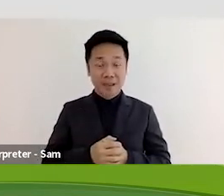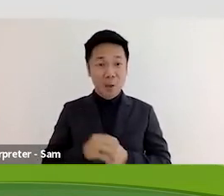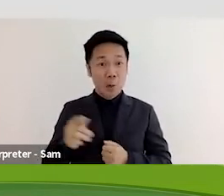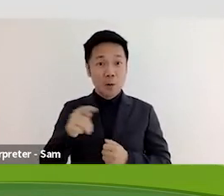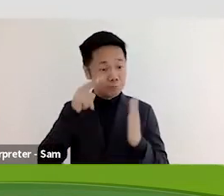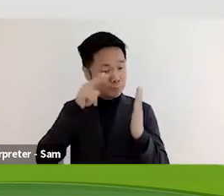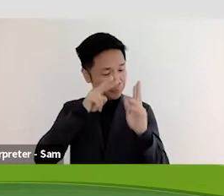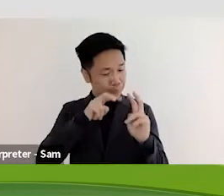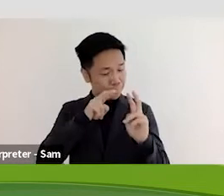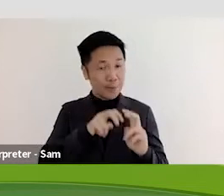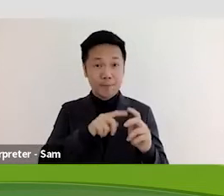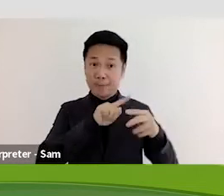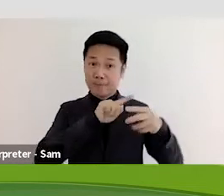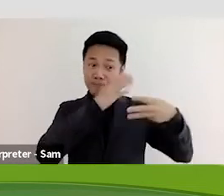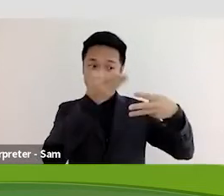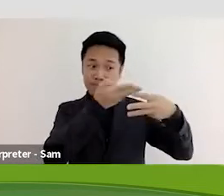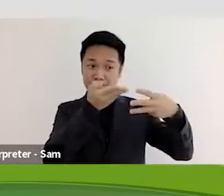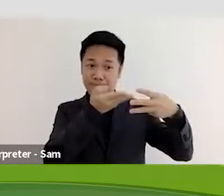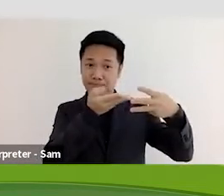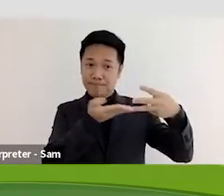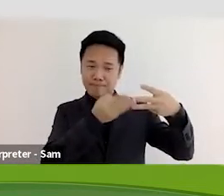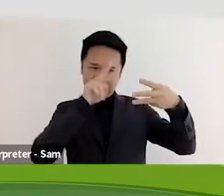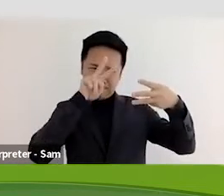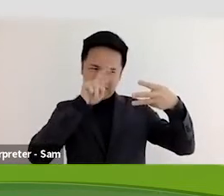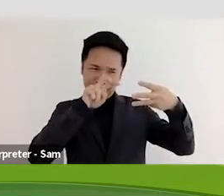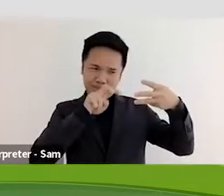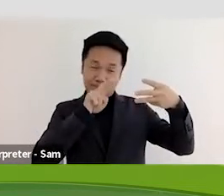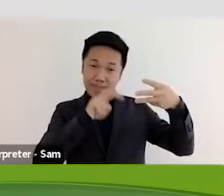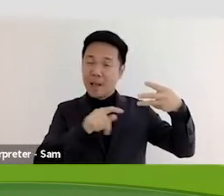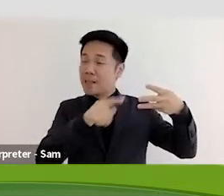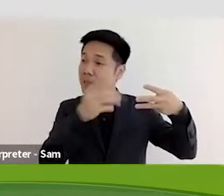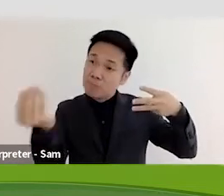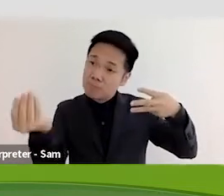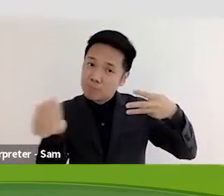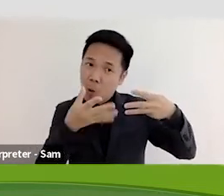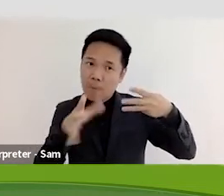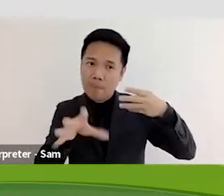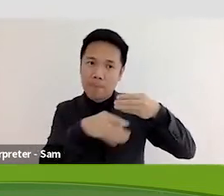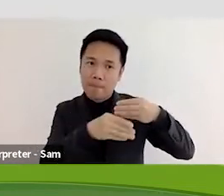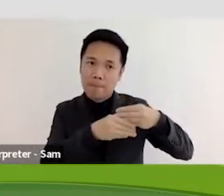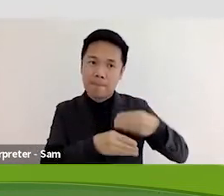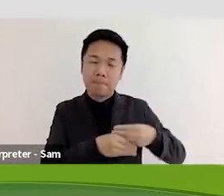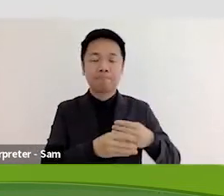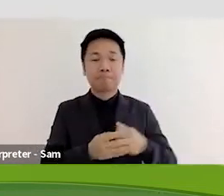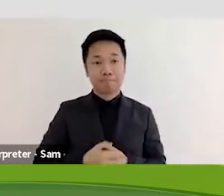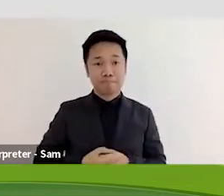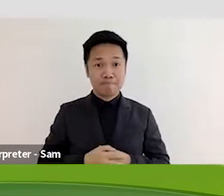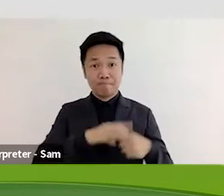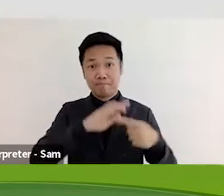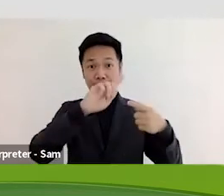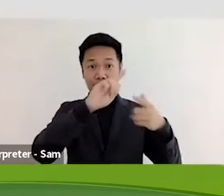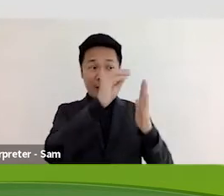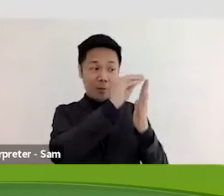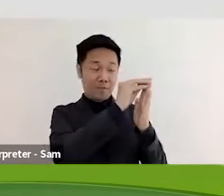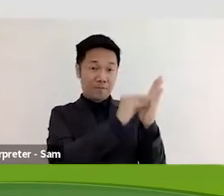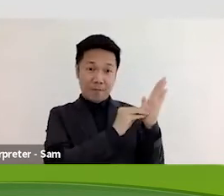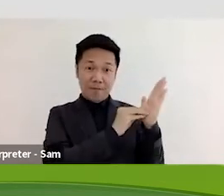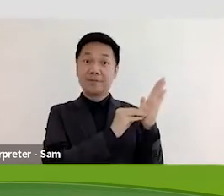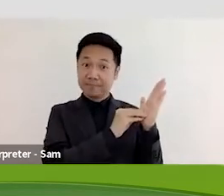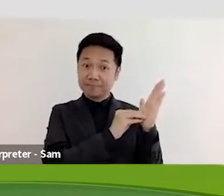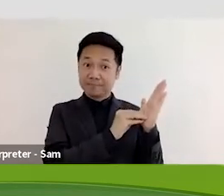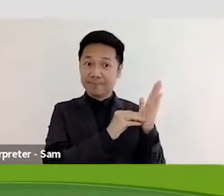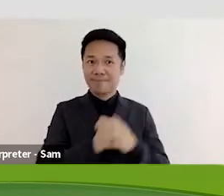by session and to hear your overall reflections and insights. The recommendations, as you know, will feed into